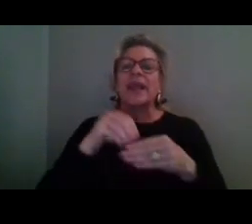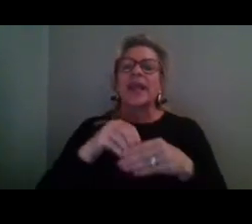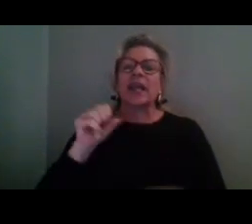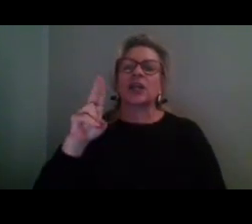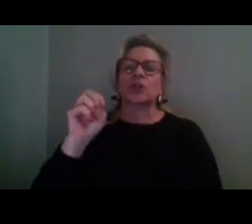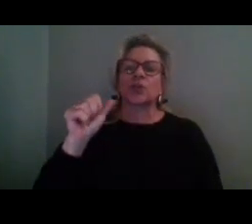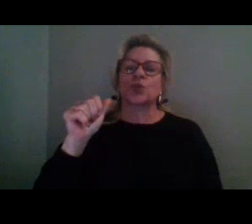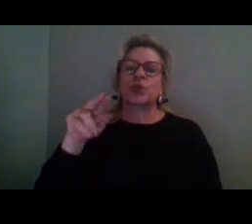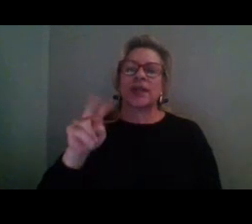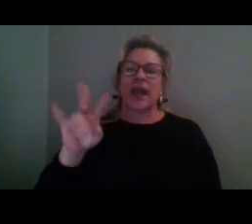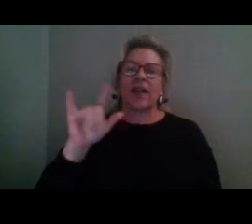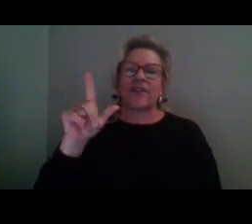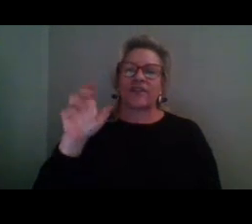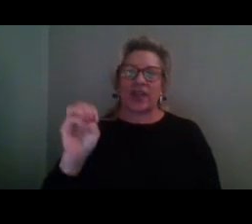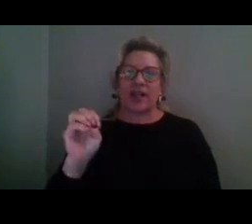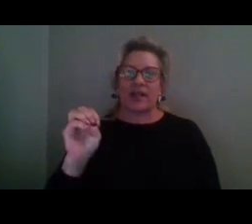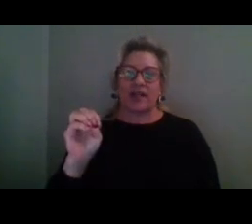too.